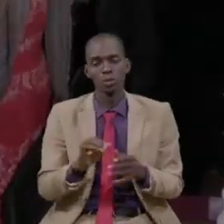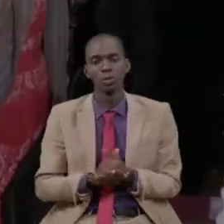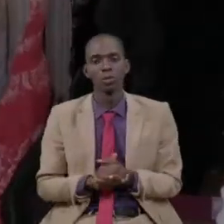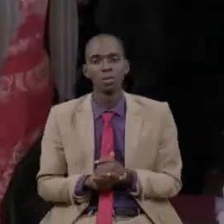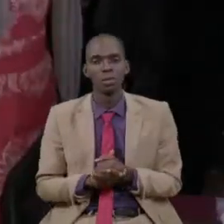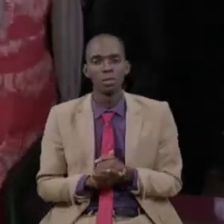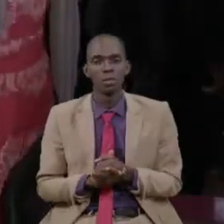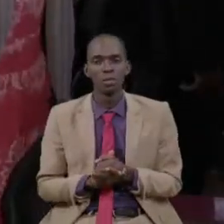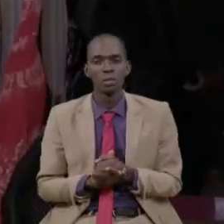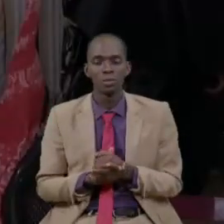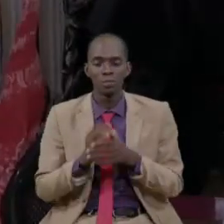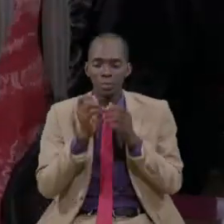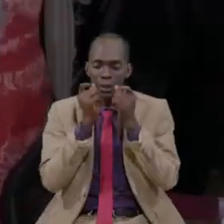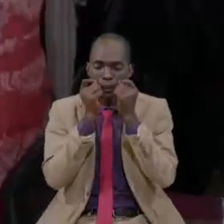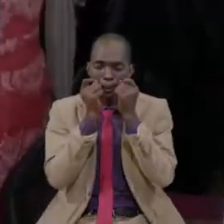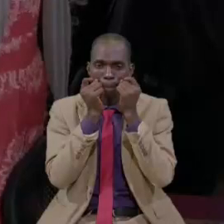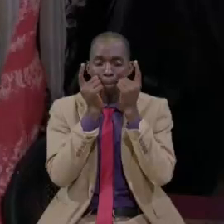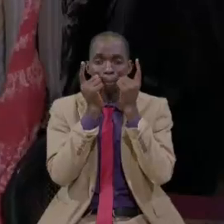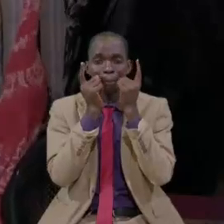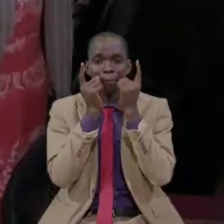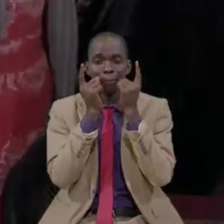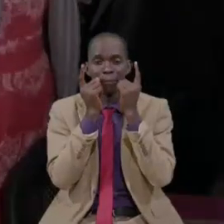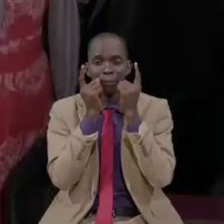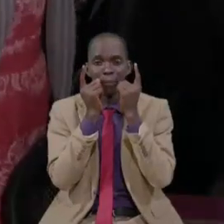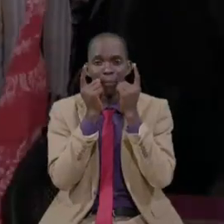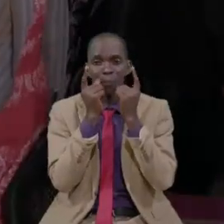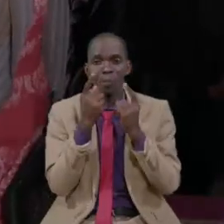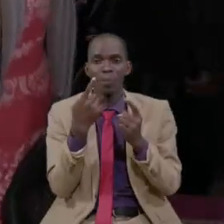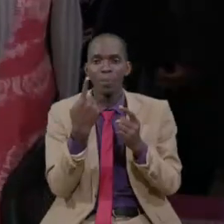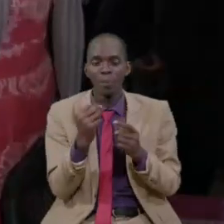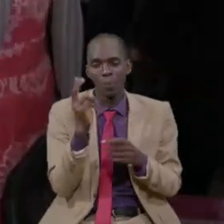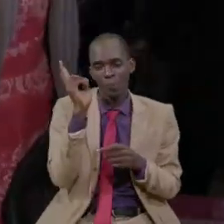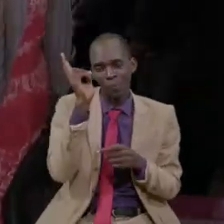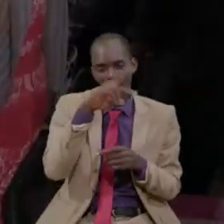Awaken the careless souls.